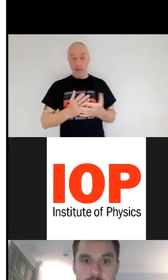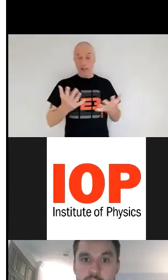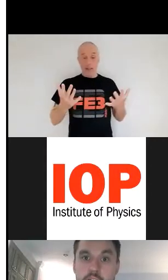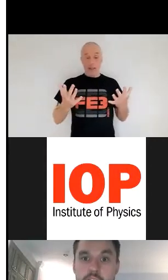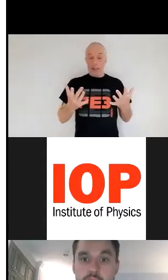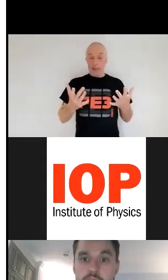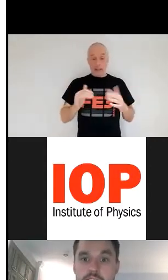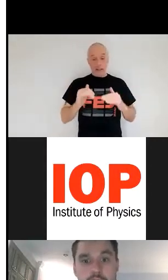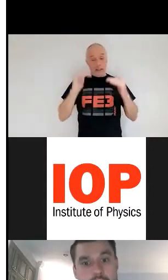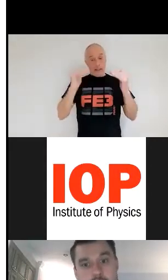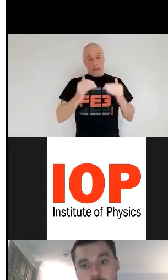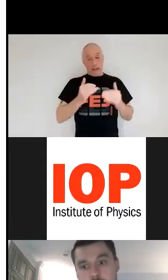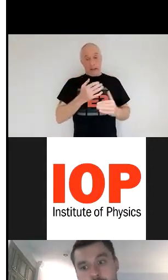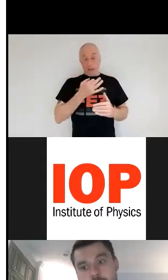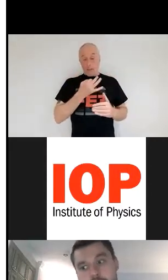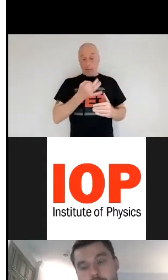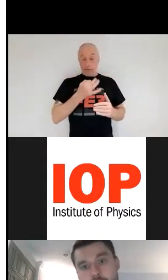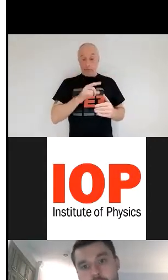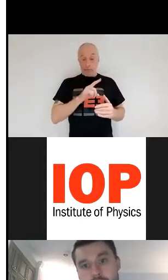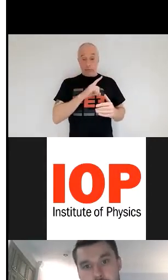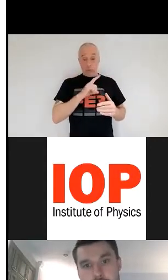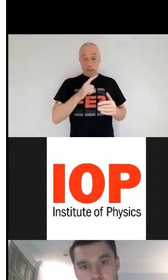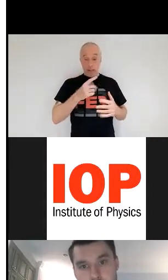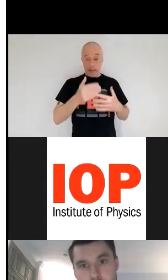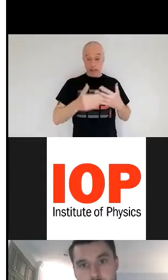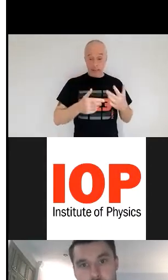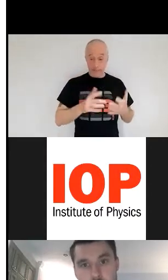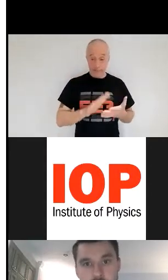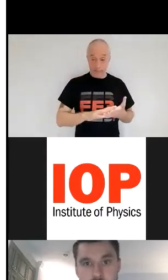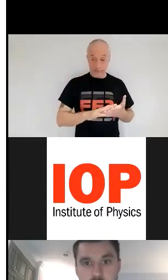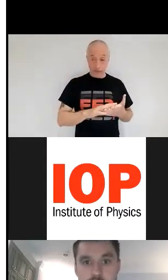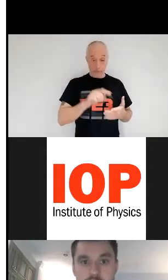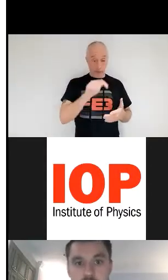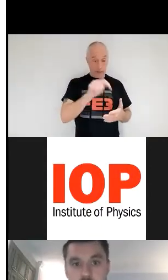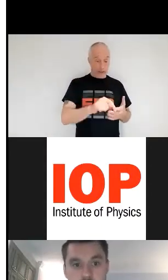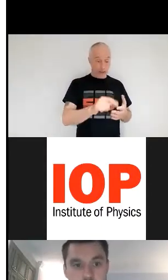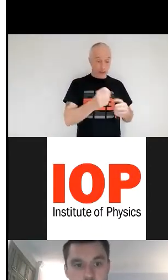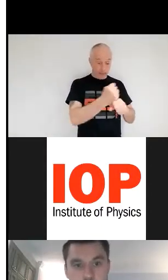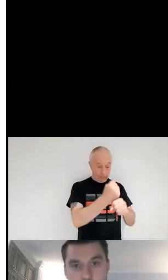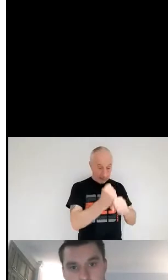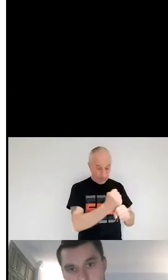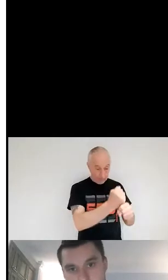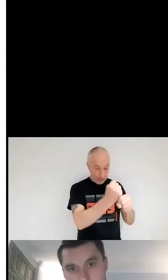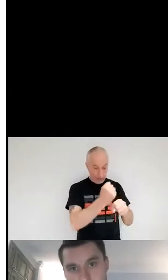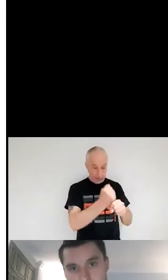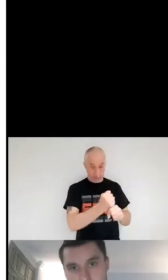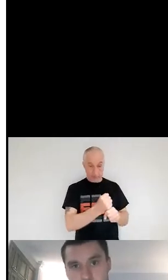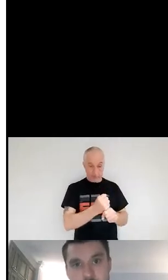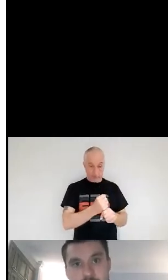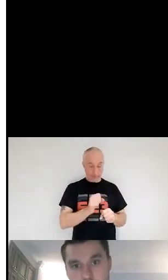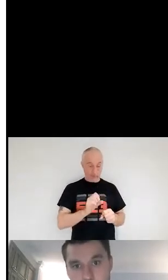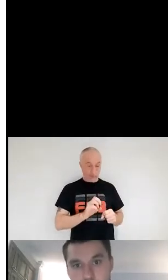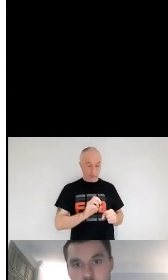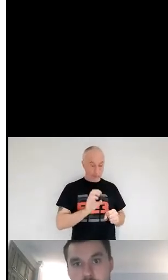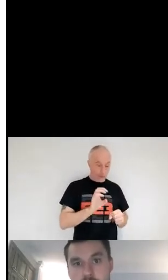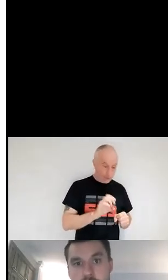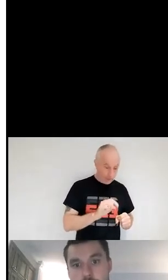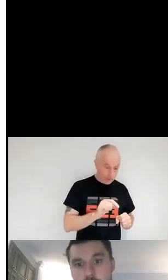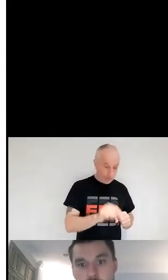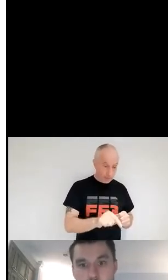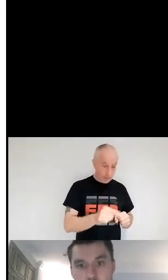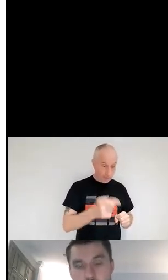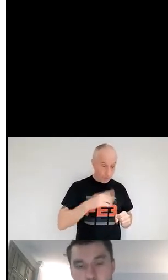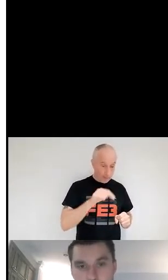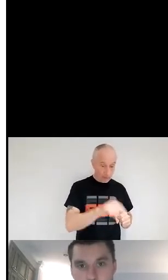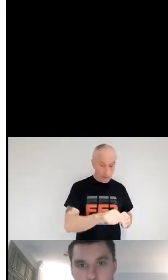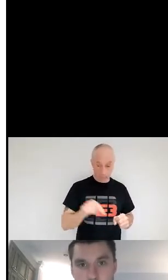that to actually work, because effectively there are a load of investors that sit on the production side, and there are a lot of investors that sit on the appliances side, and both